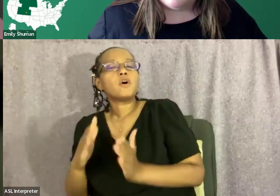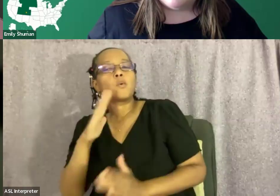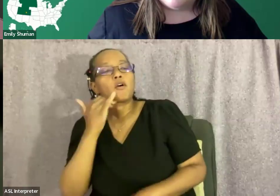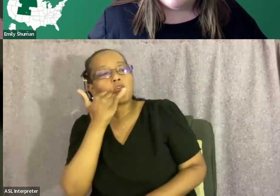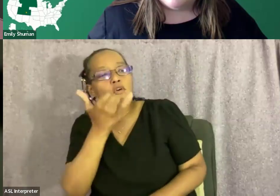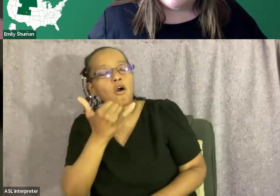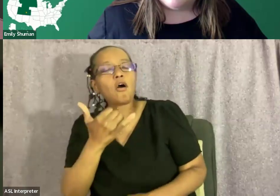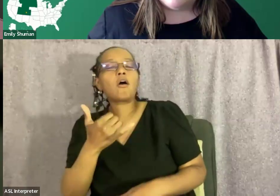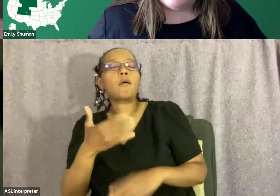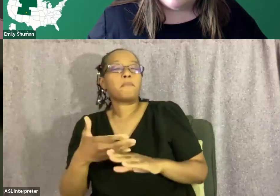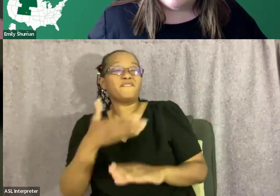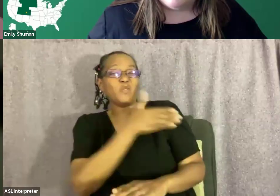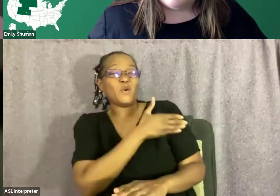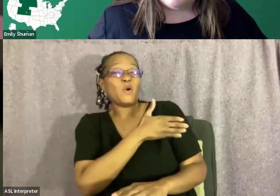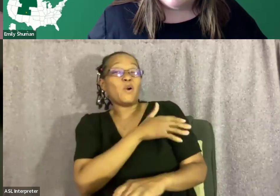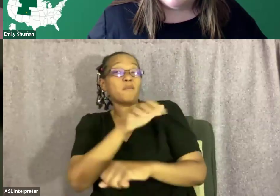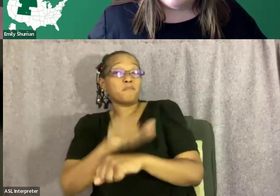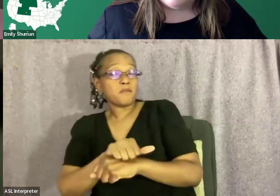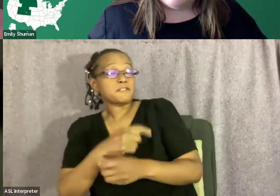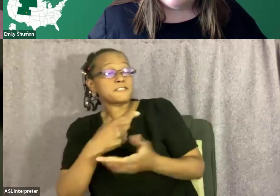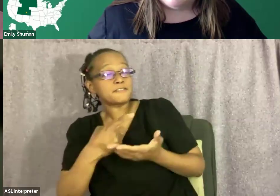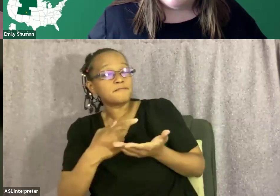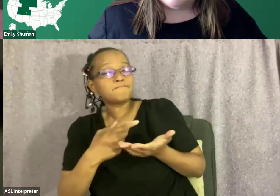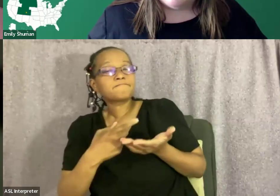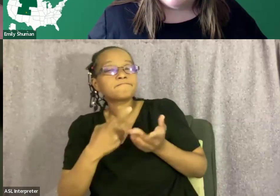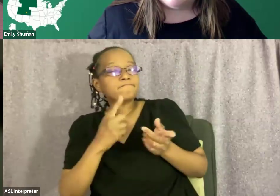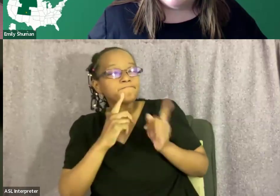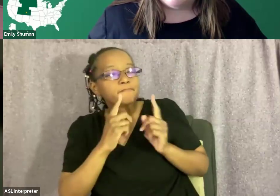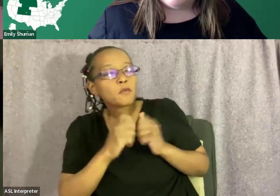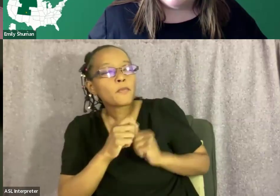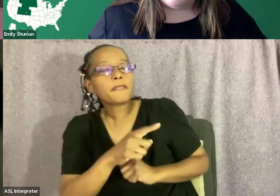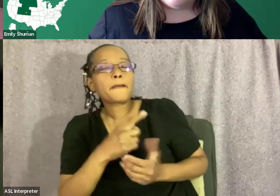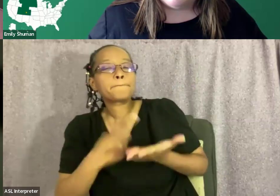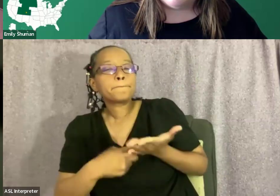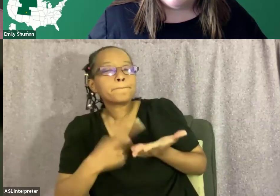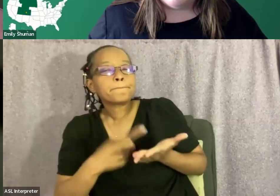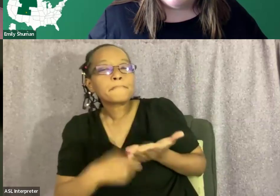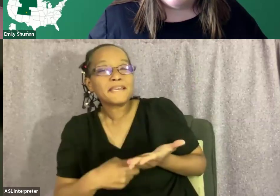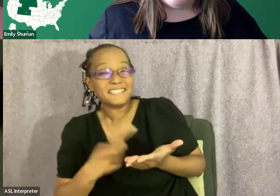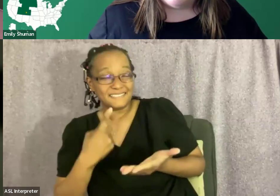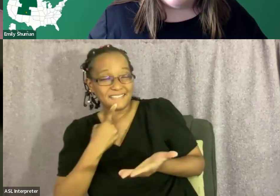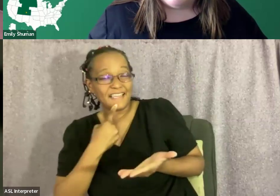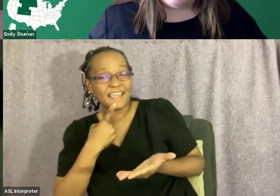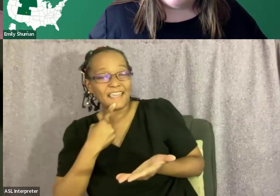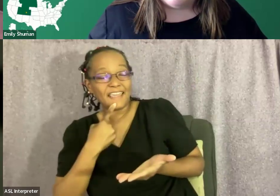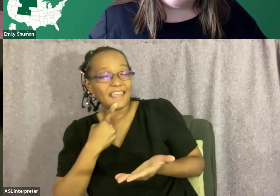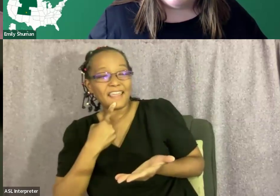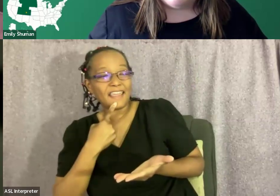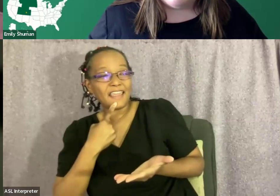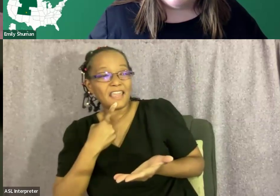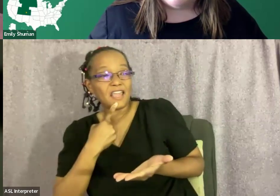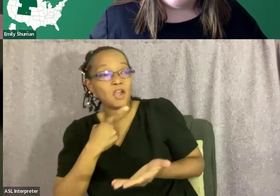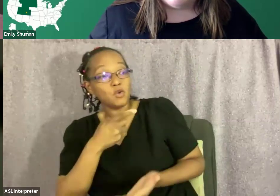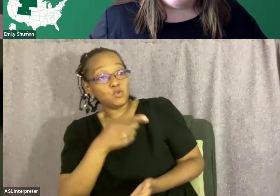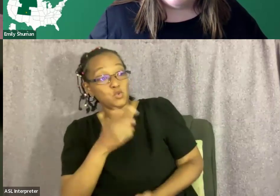something before the appointment, and they might say, well, this isn't what you